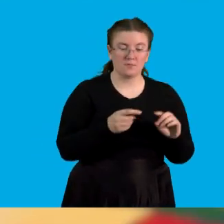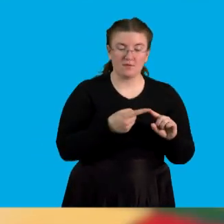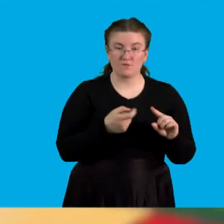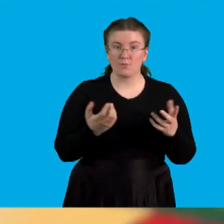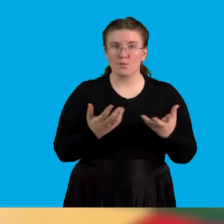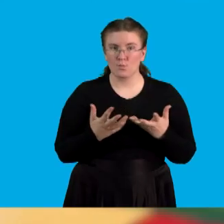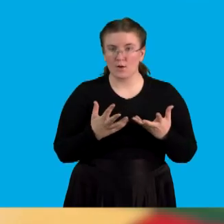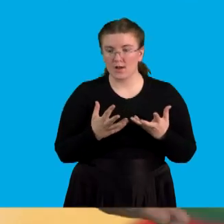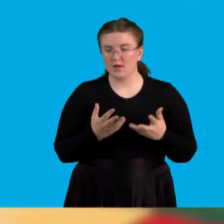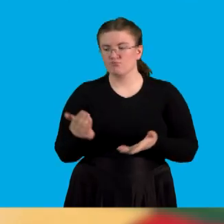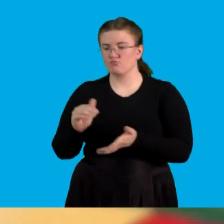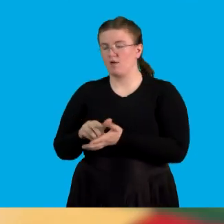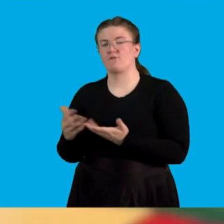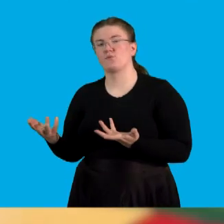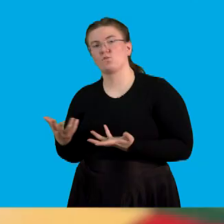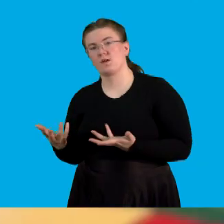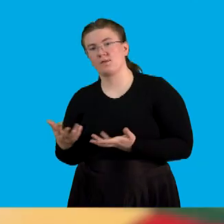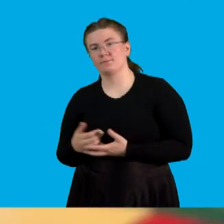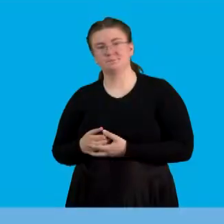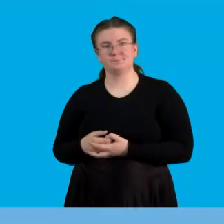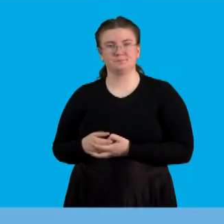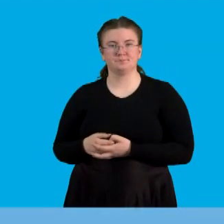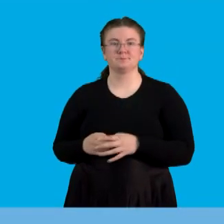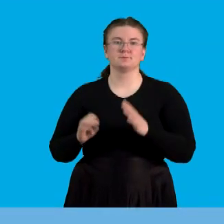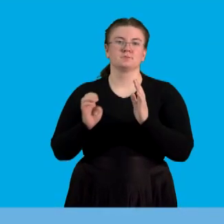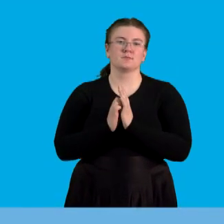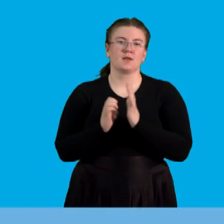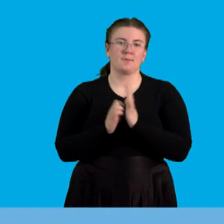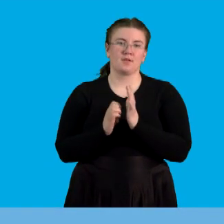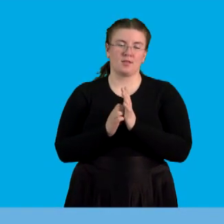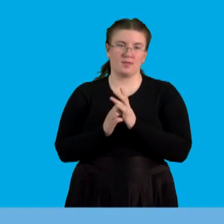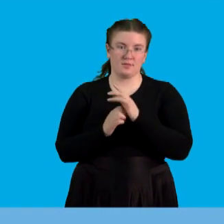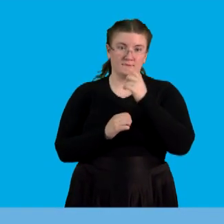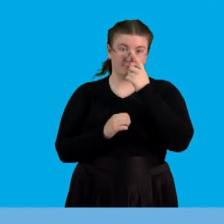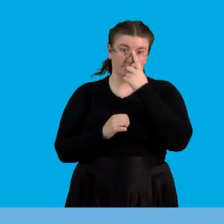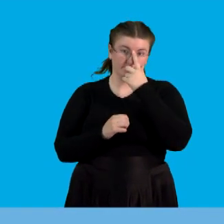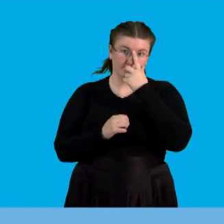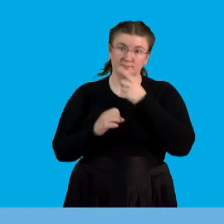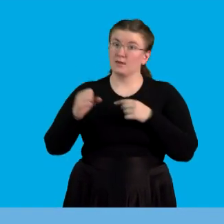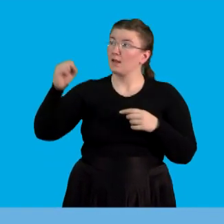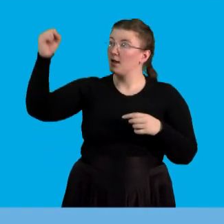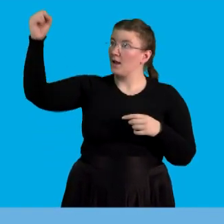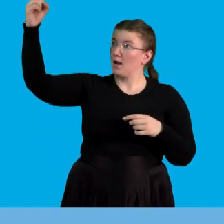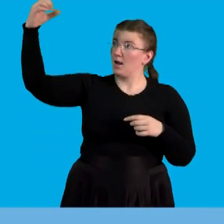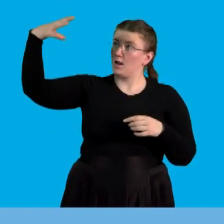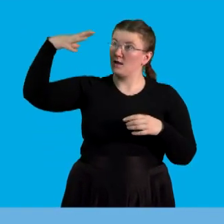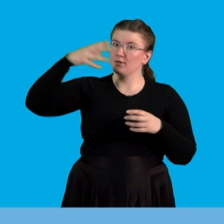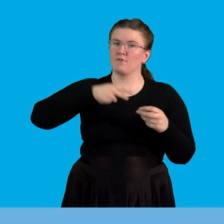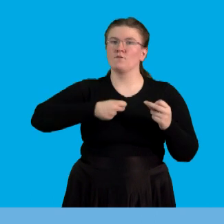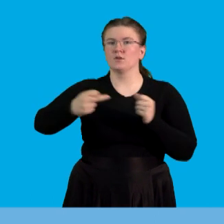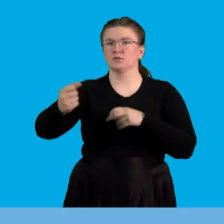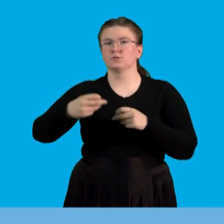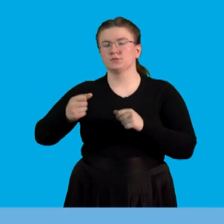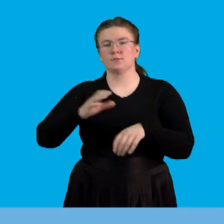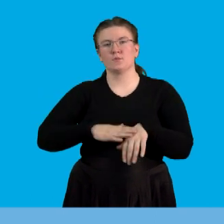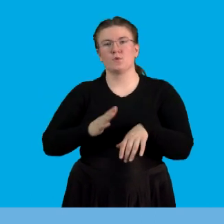and which medium it is moving to. For example, light travels faster in air than it does in water. So if